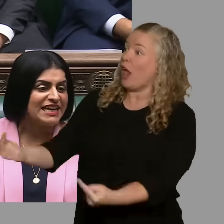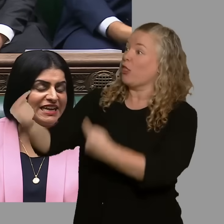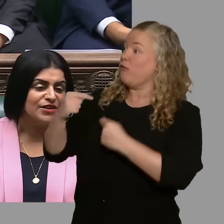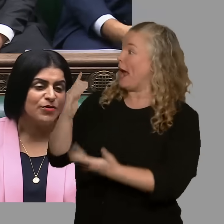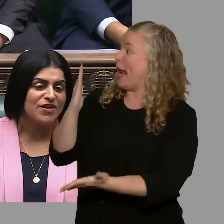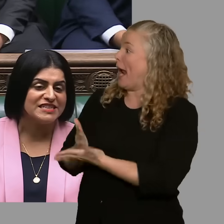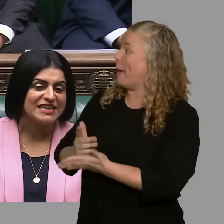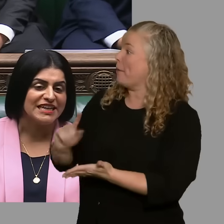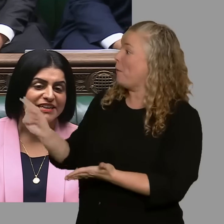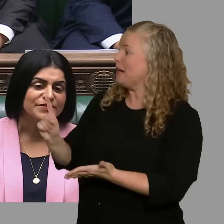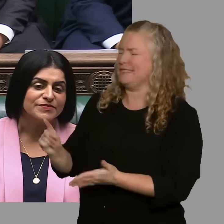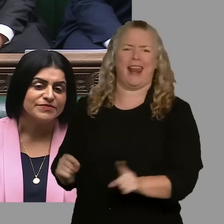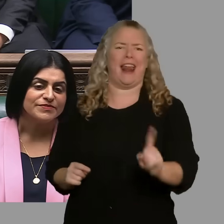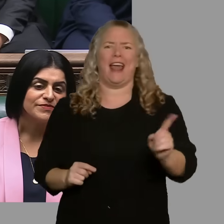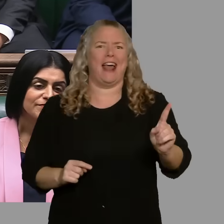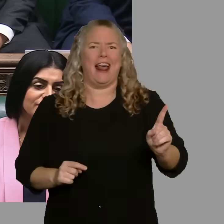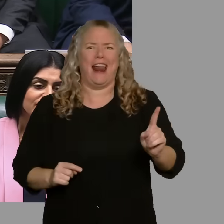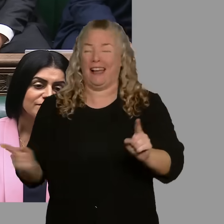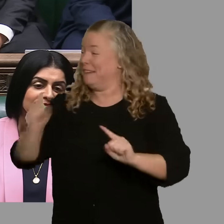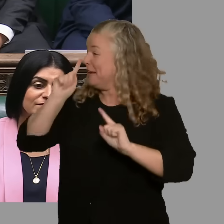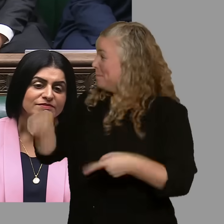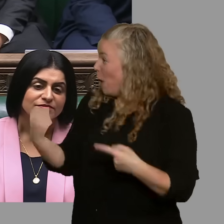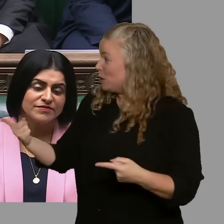Foreign Secretary, Mr.